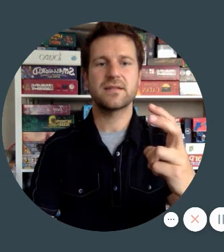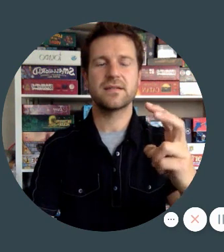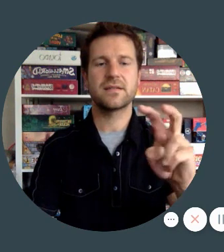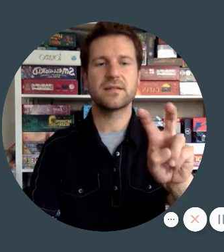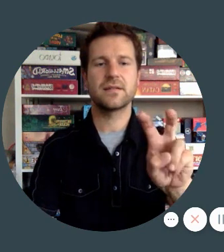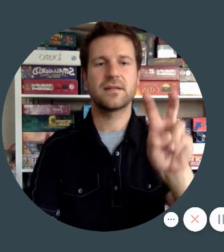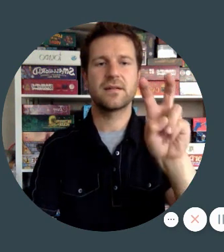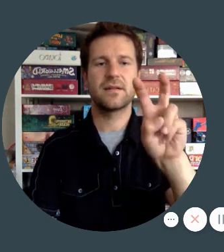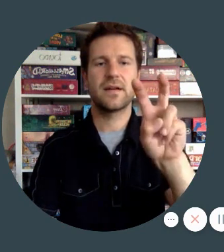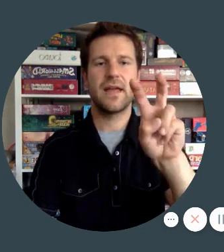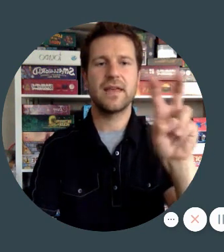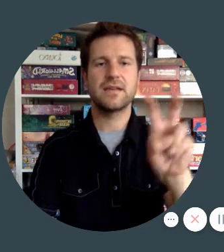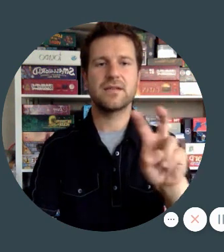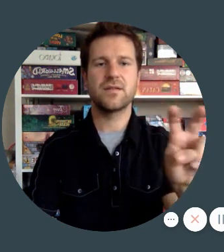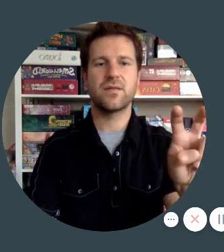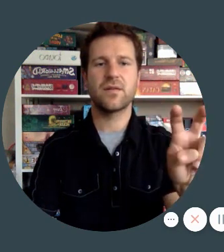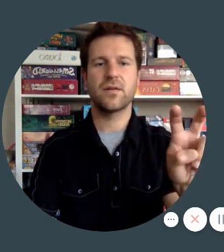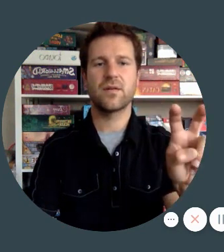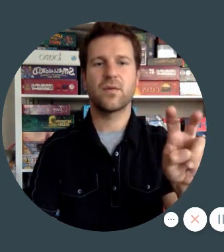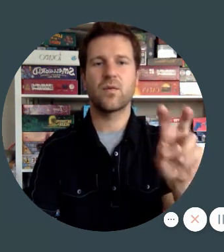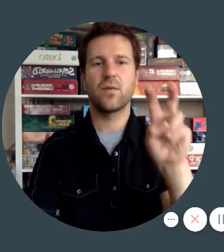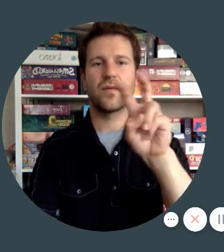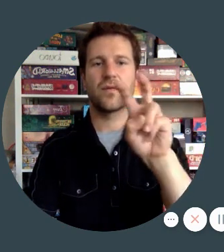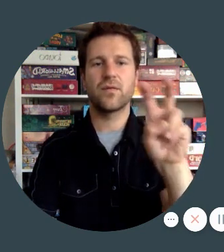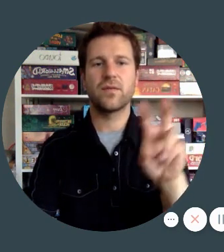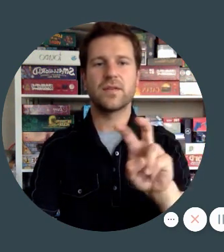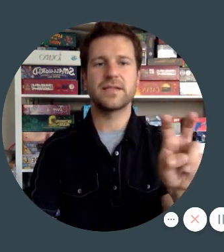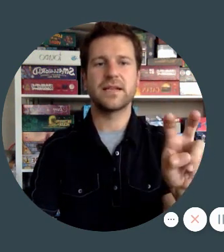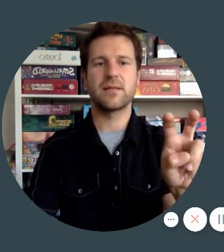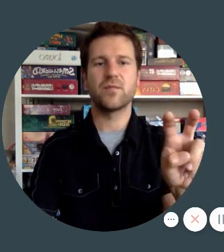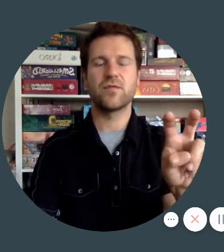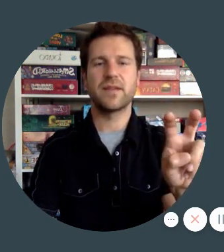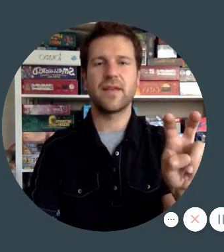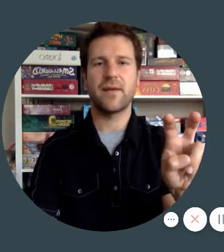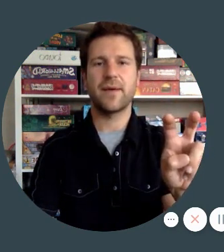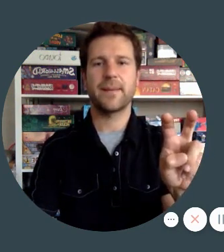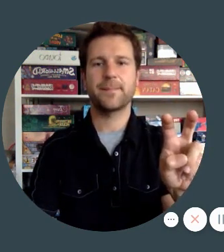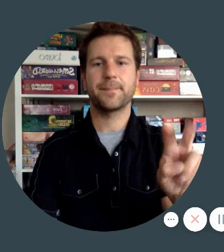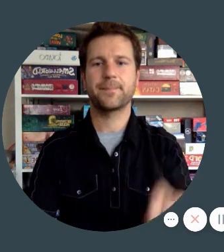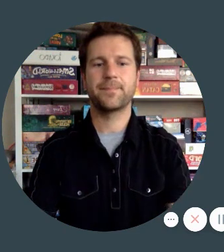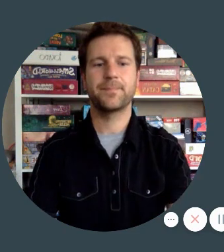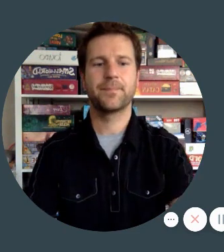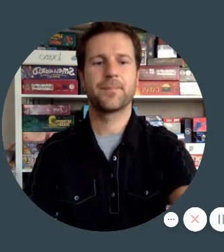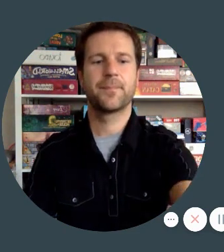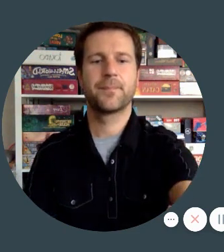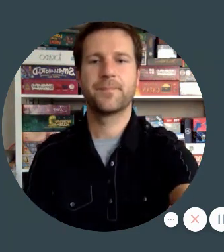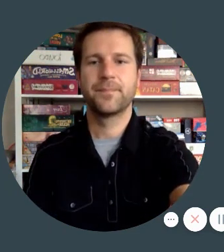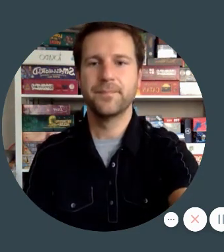bent and then do the zig movement that way.